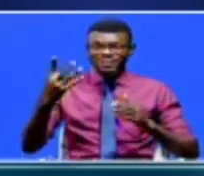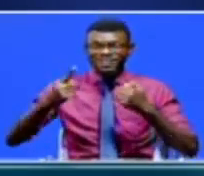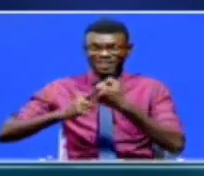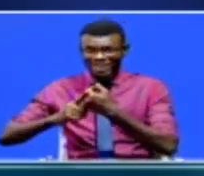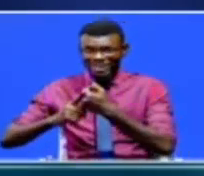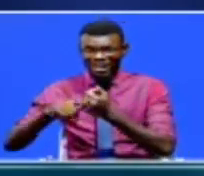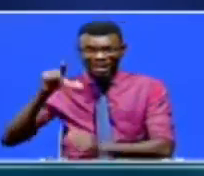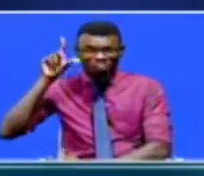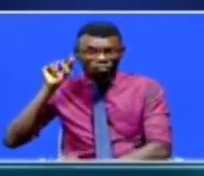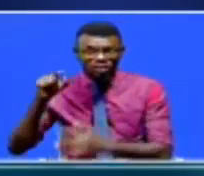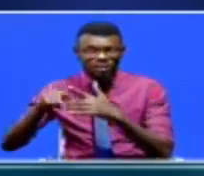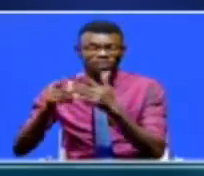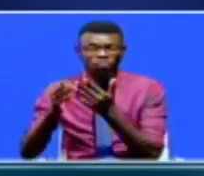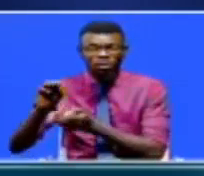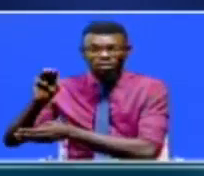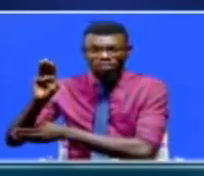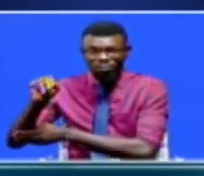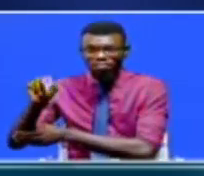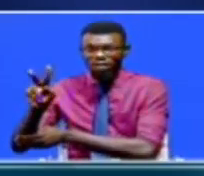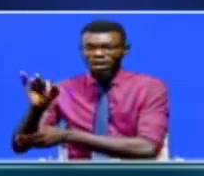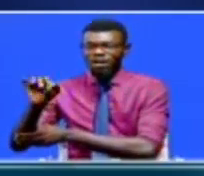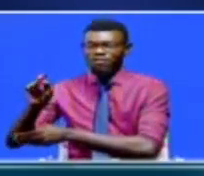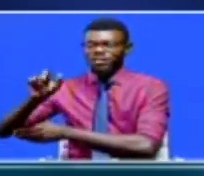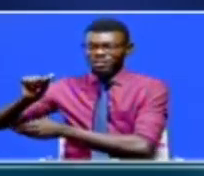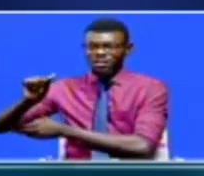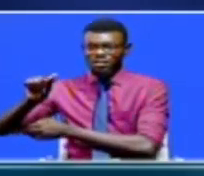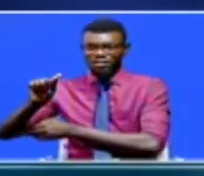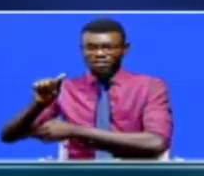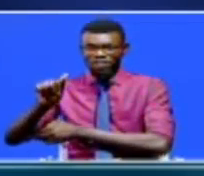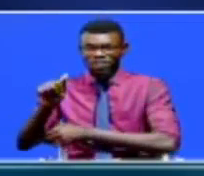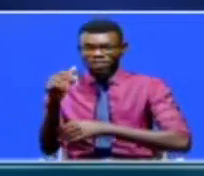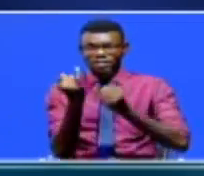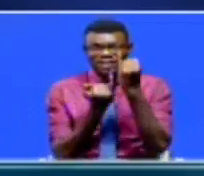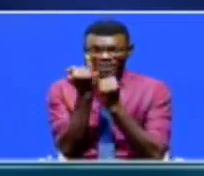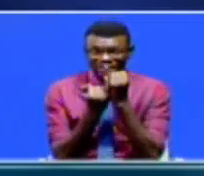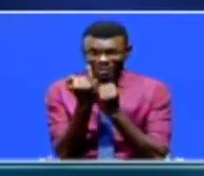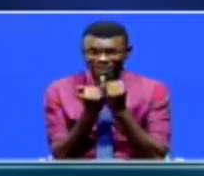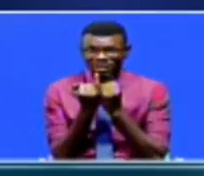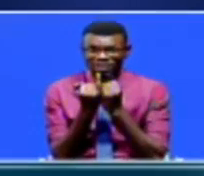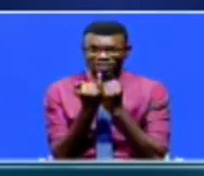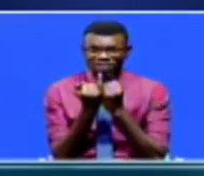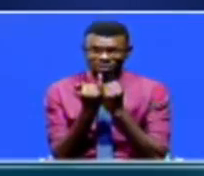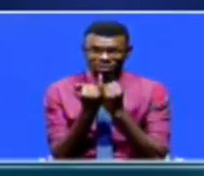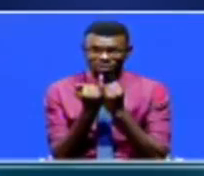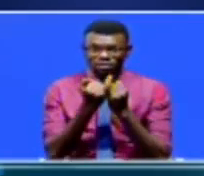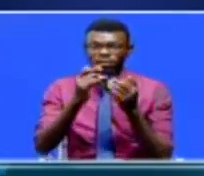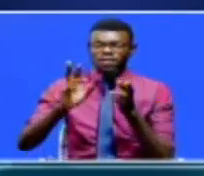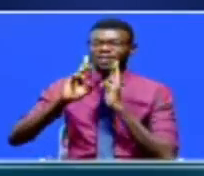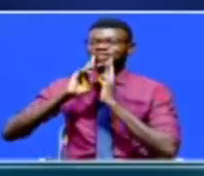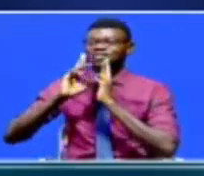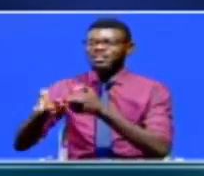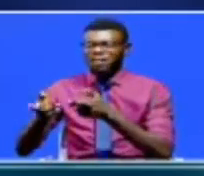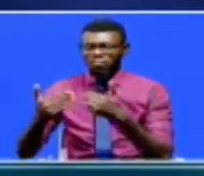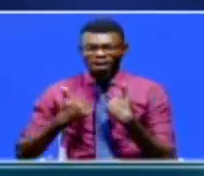Mombasa, Mvita. And therefore, by Saturday, we shall be able to have the results of